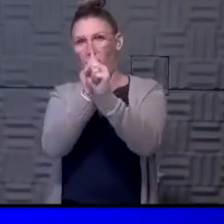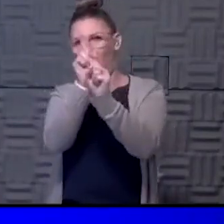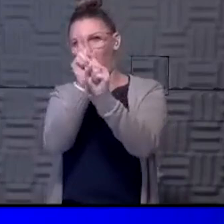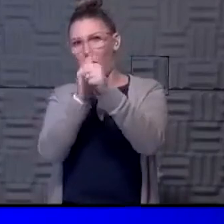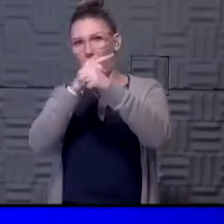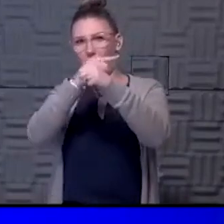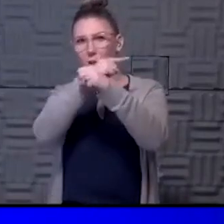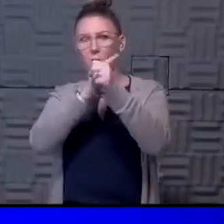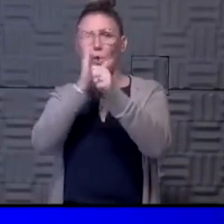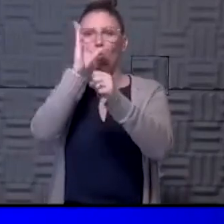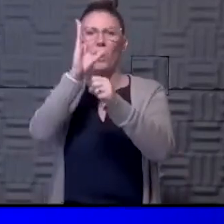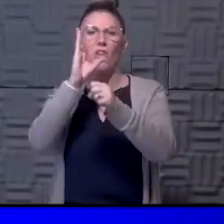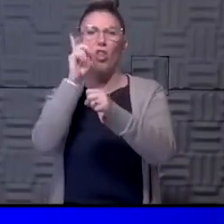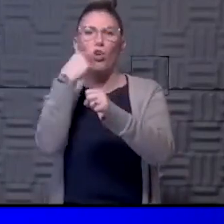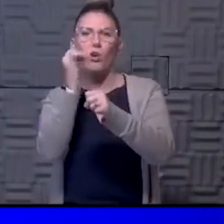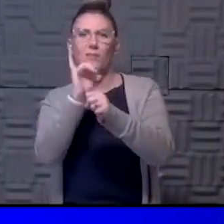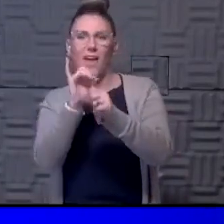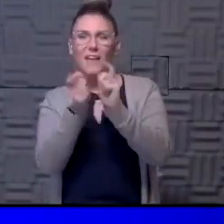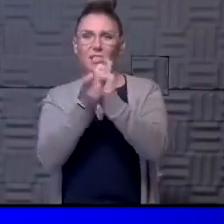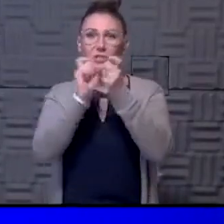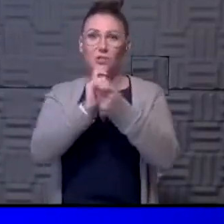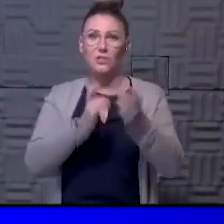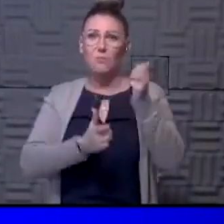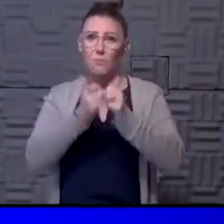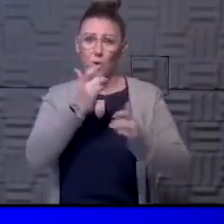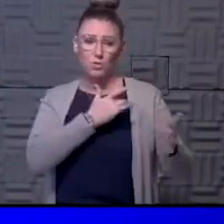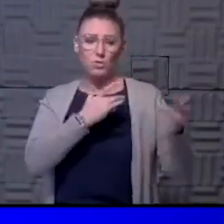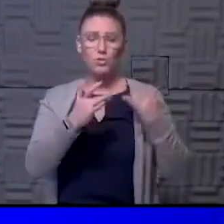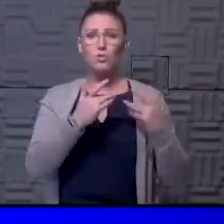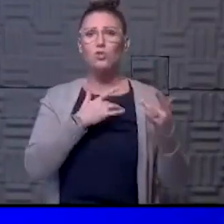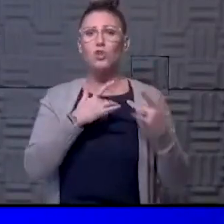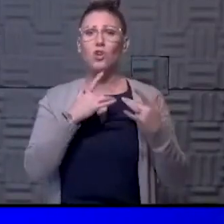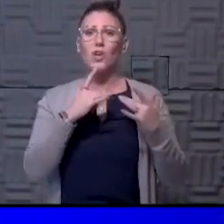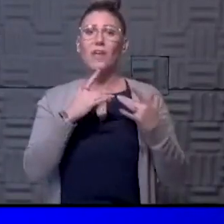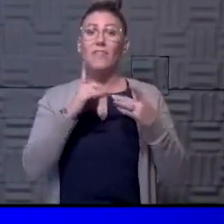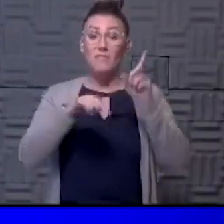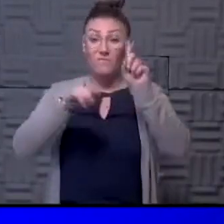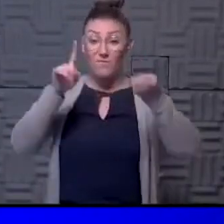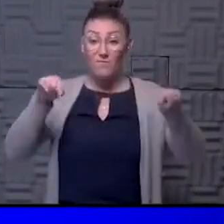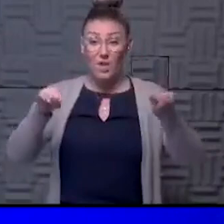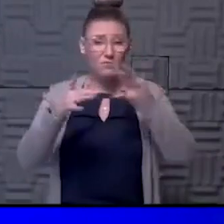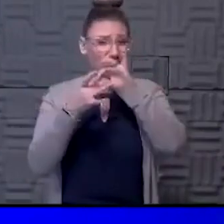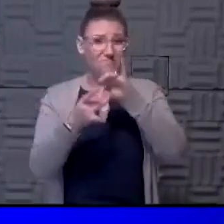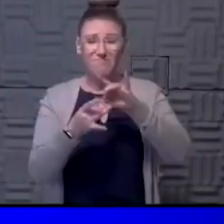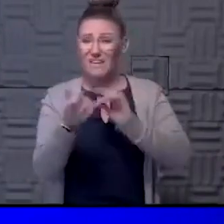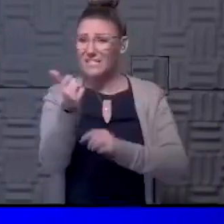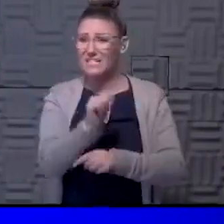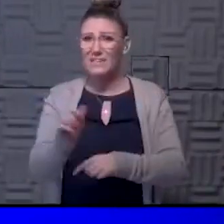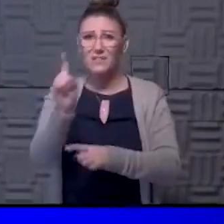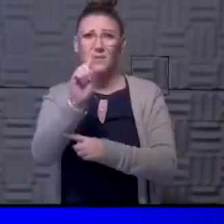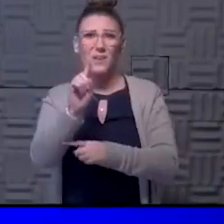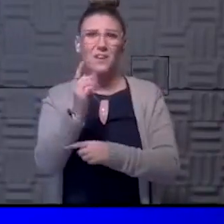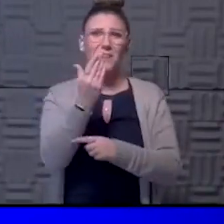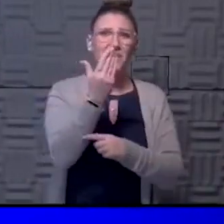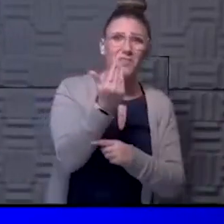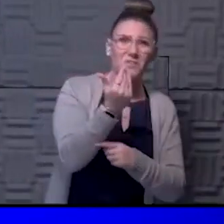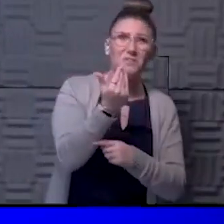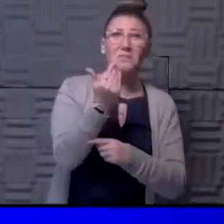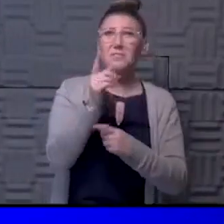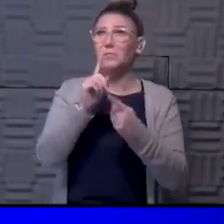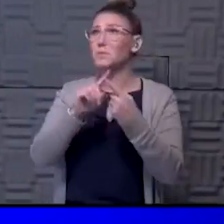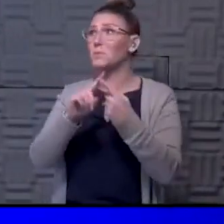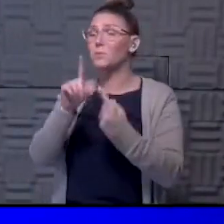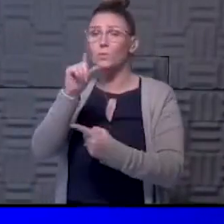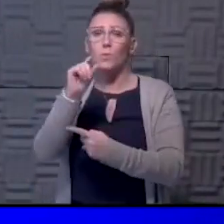seems to be what is one of the most concerning. And remember, these variants are also associated with anywhere from 15 to about 20 other mutations